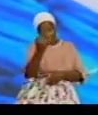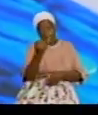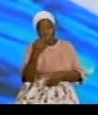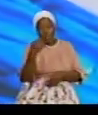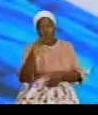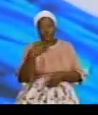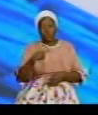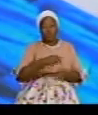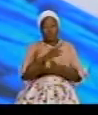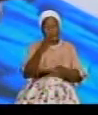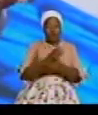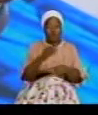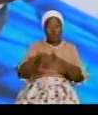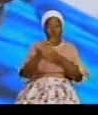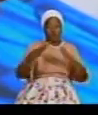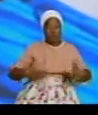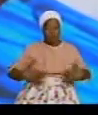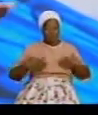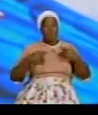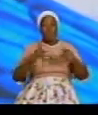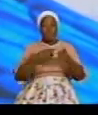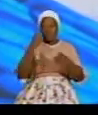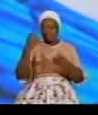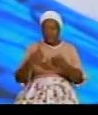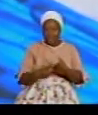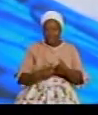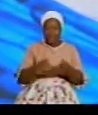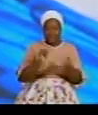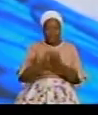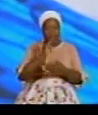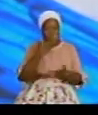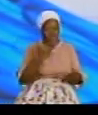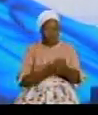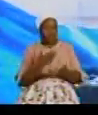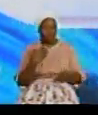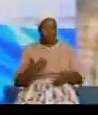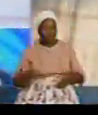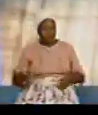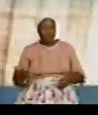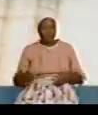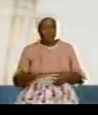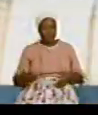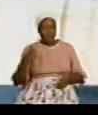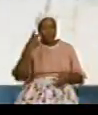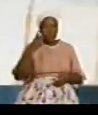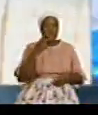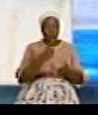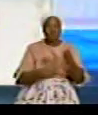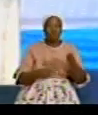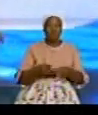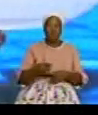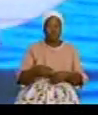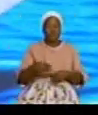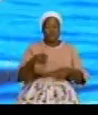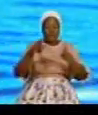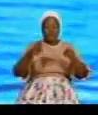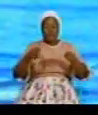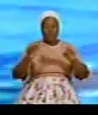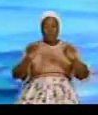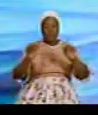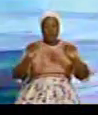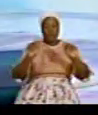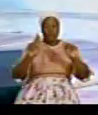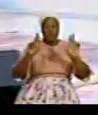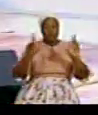in your life, then it's a good thing. Look at 2 Thessalonians chapter